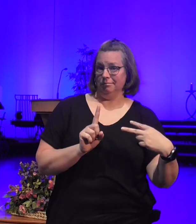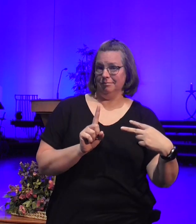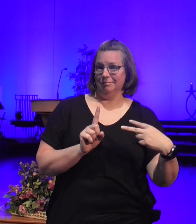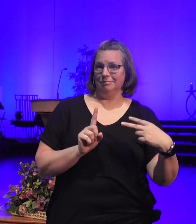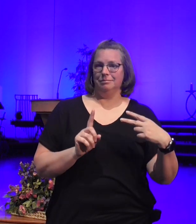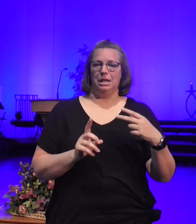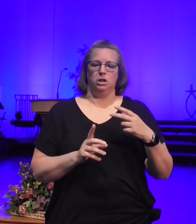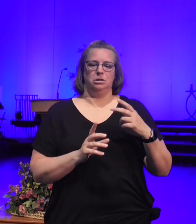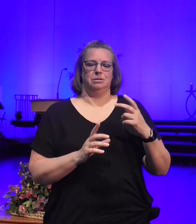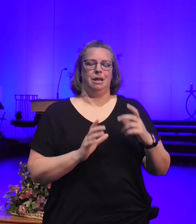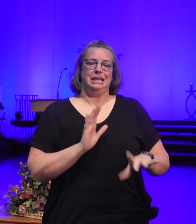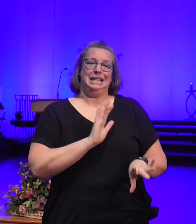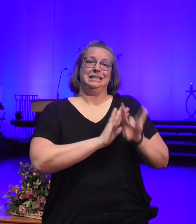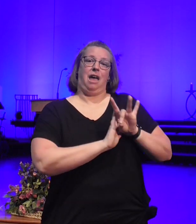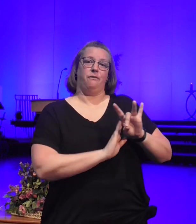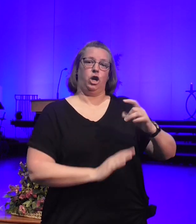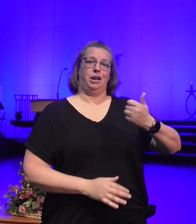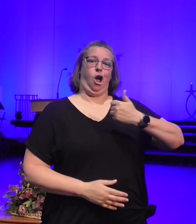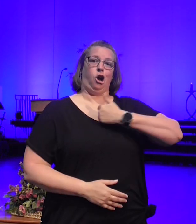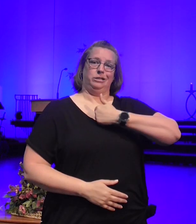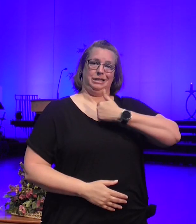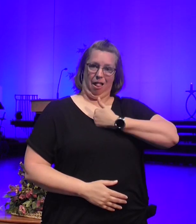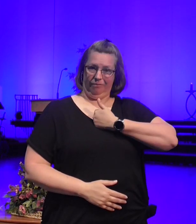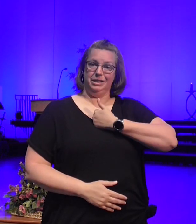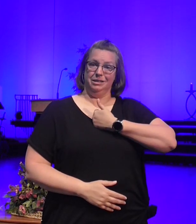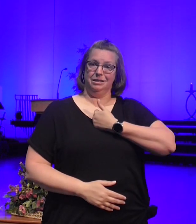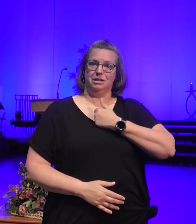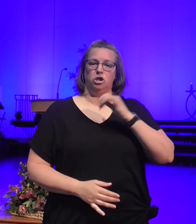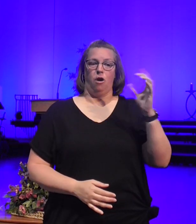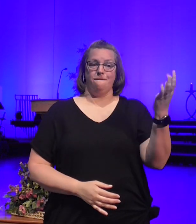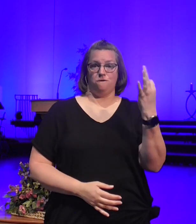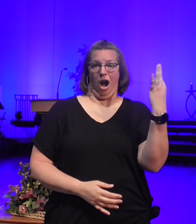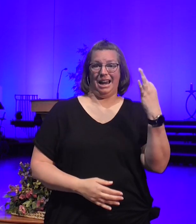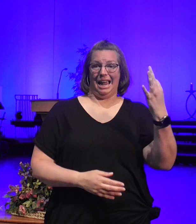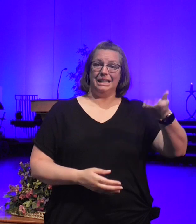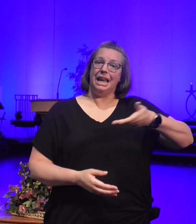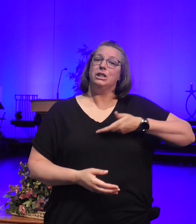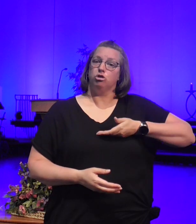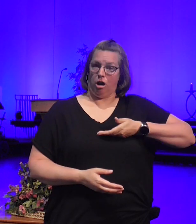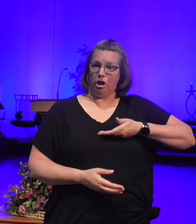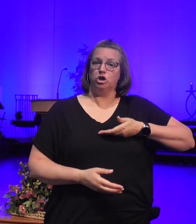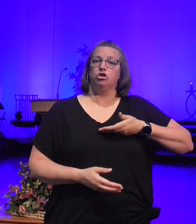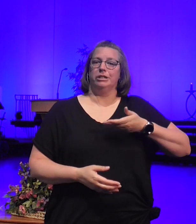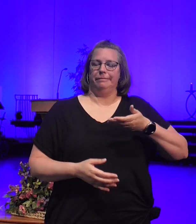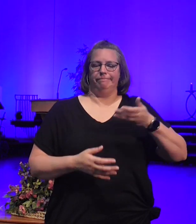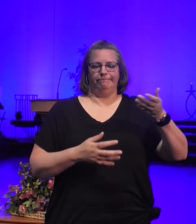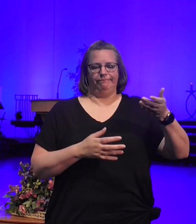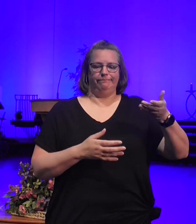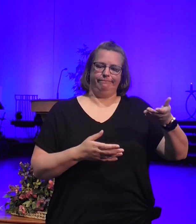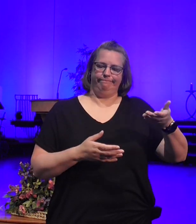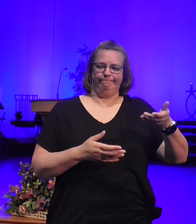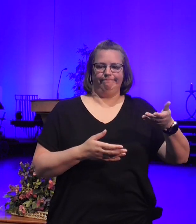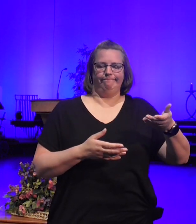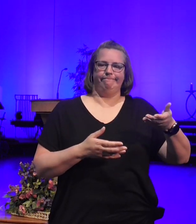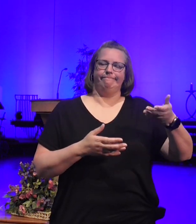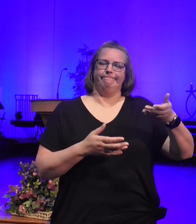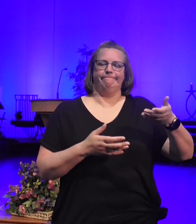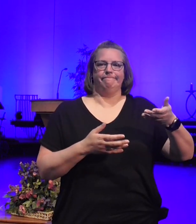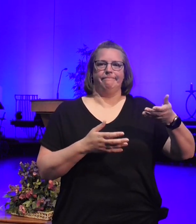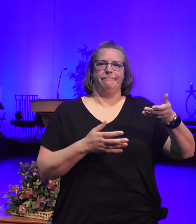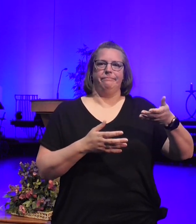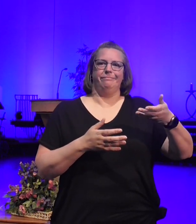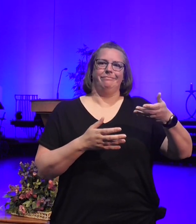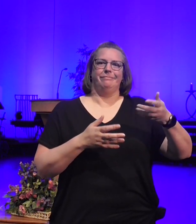our authentic self. Friday night's an introductory session that you can come to and learn about what it's all about. It's just a brief